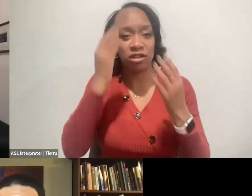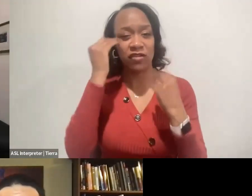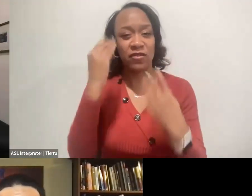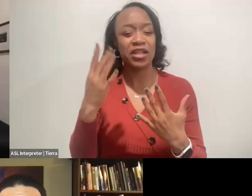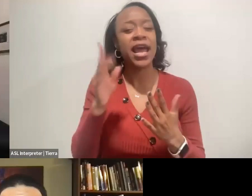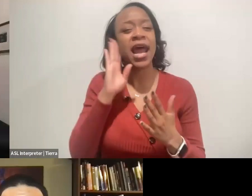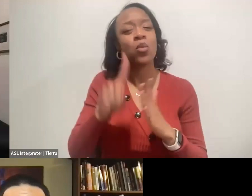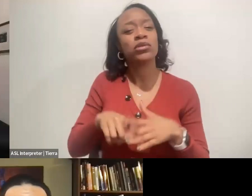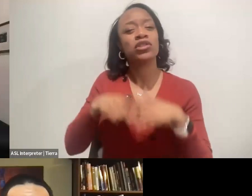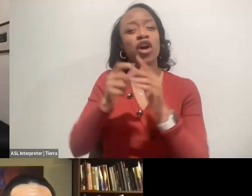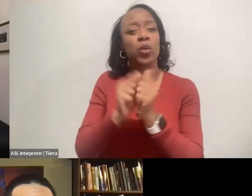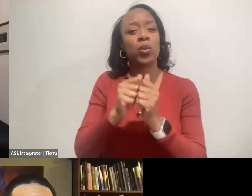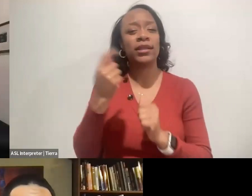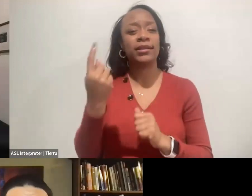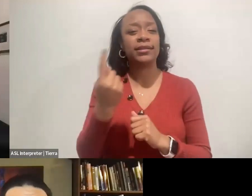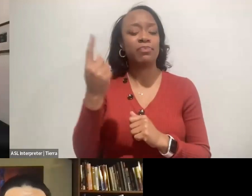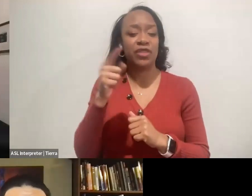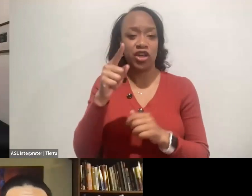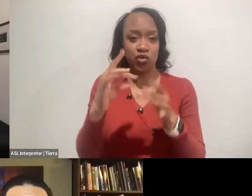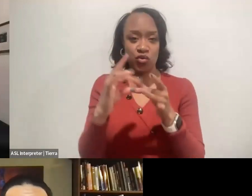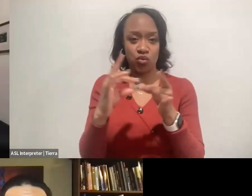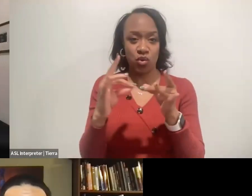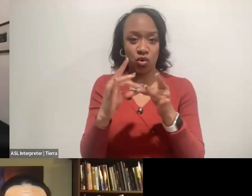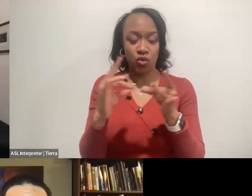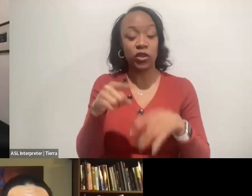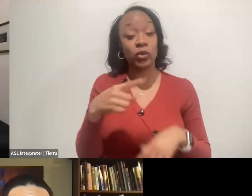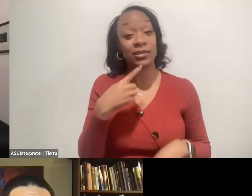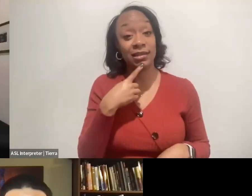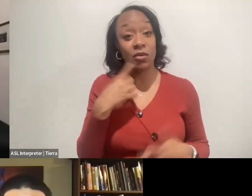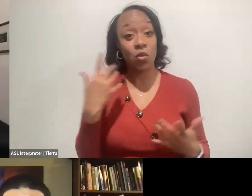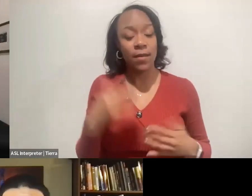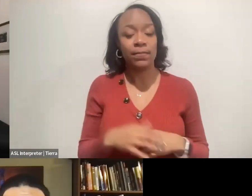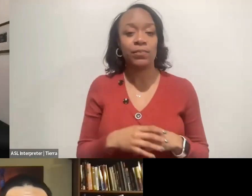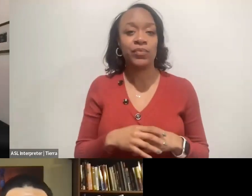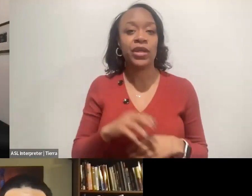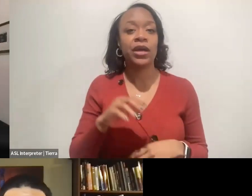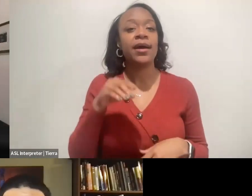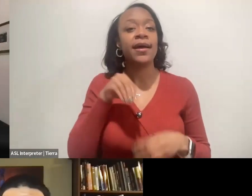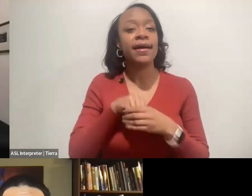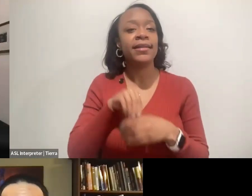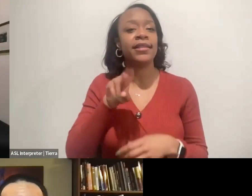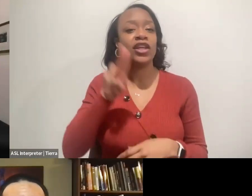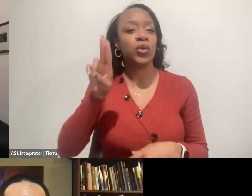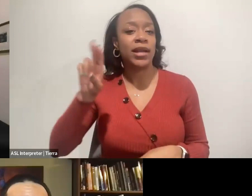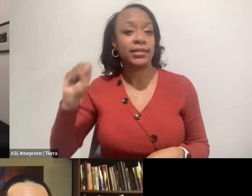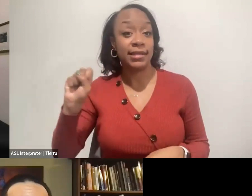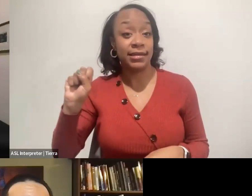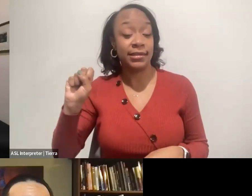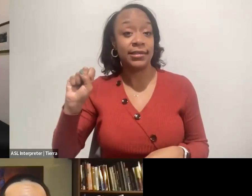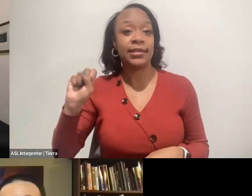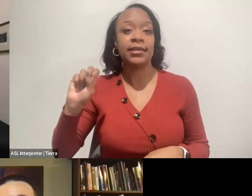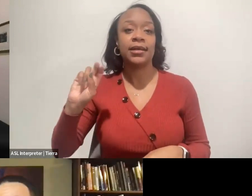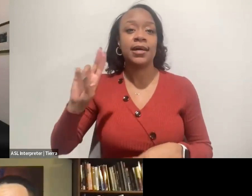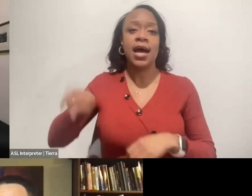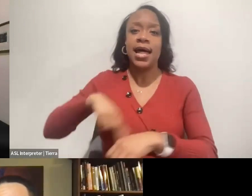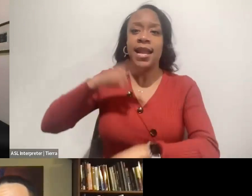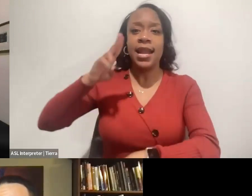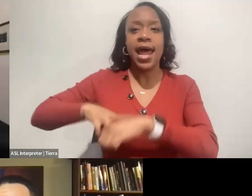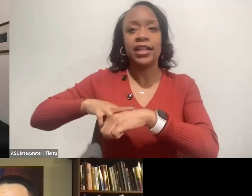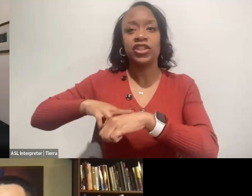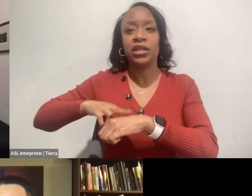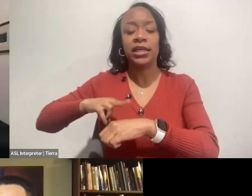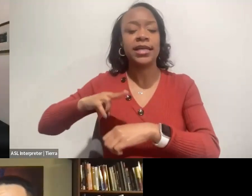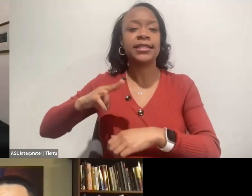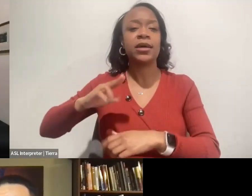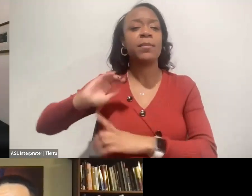wrote, because you write in it that the United States, nationalism masquerades